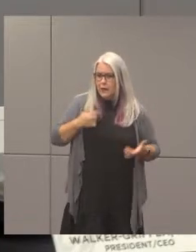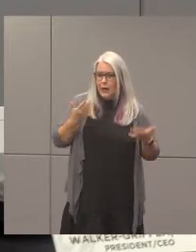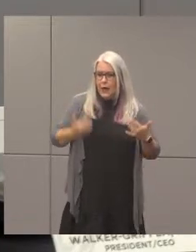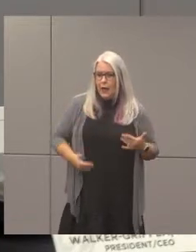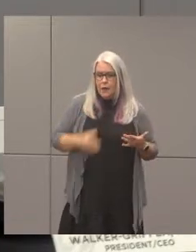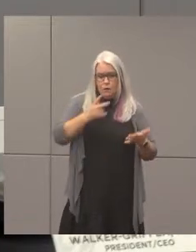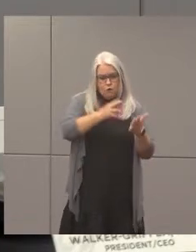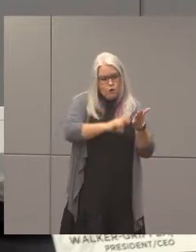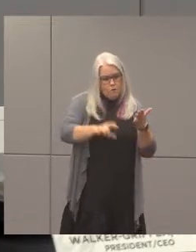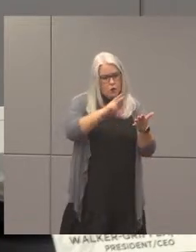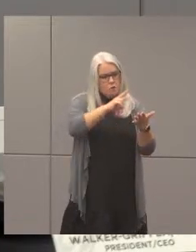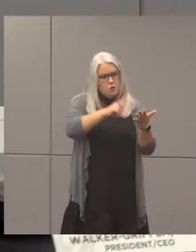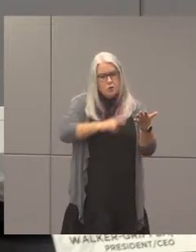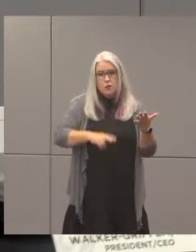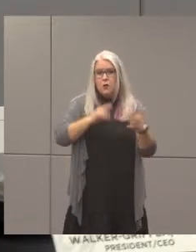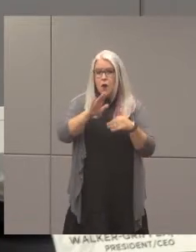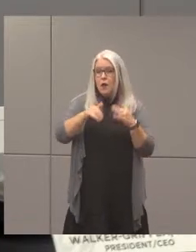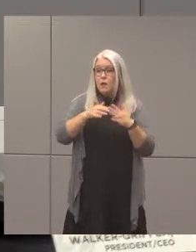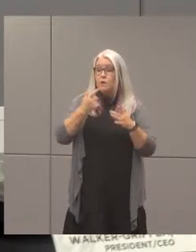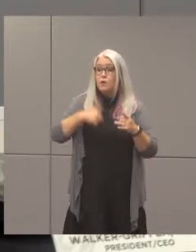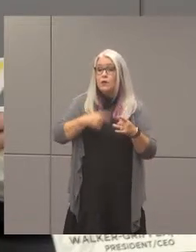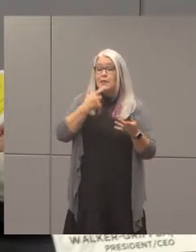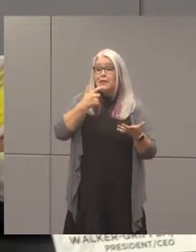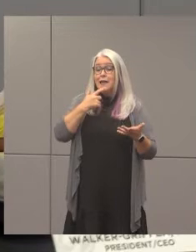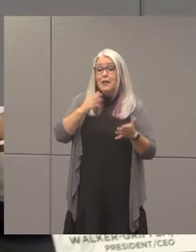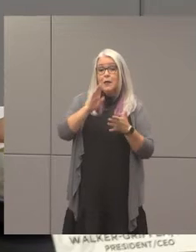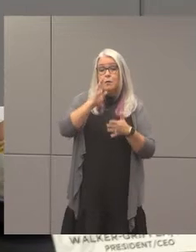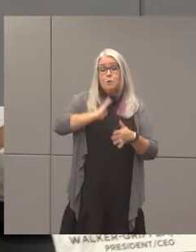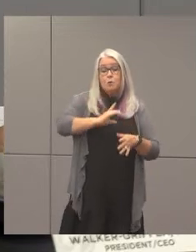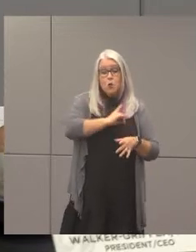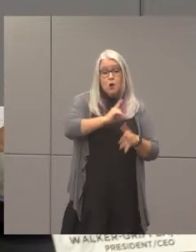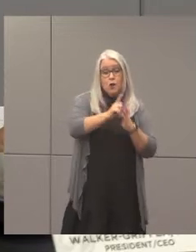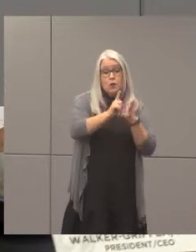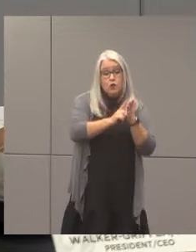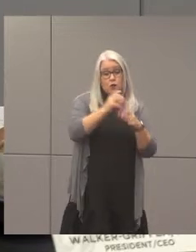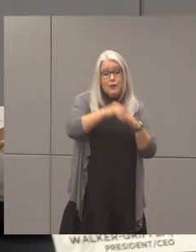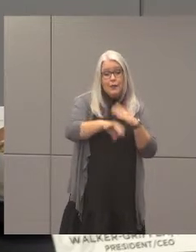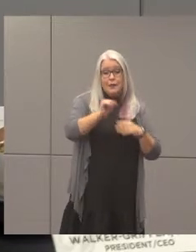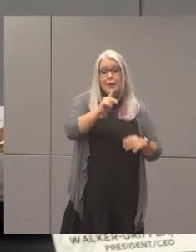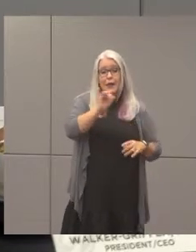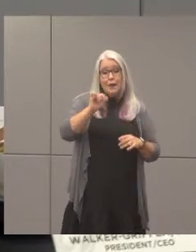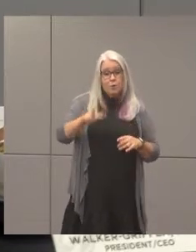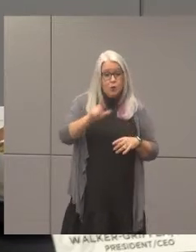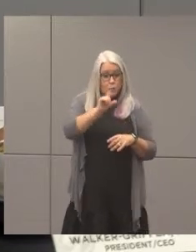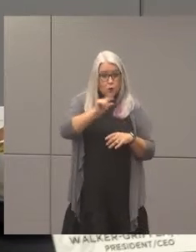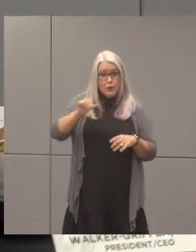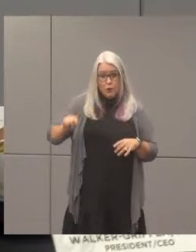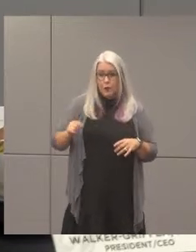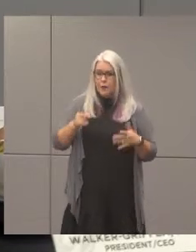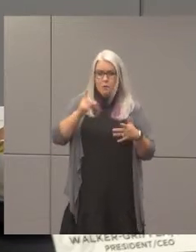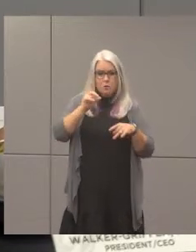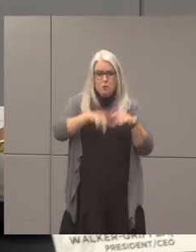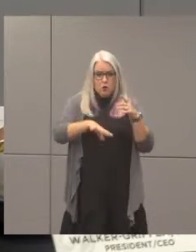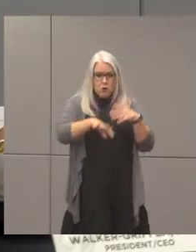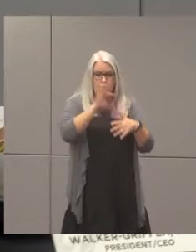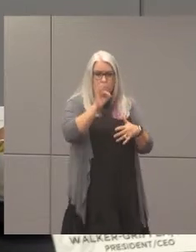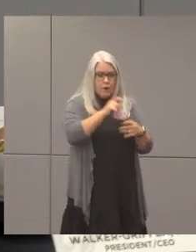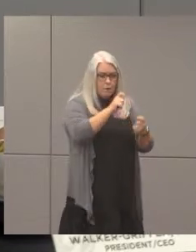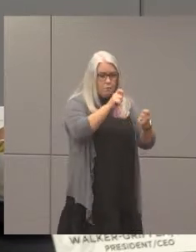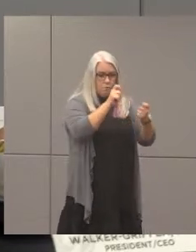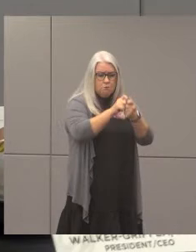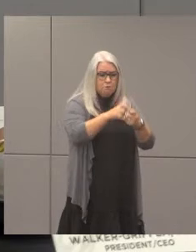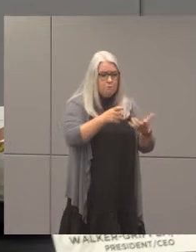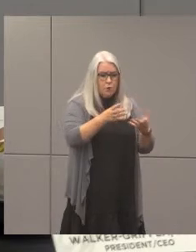received the label by her name reciting board attorney in April 2020 or thereabouts, but I couldn't find any motion or resolution to